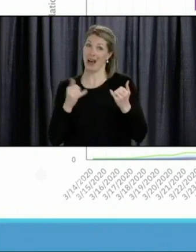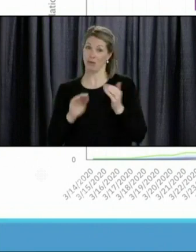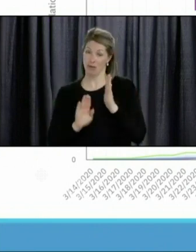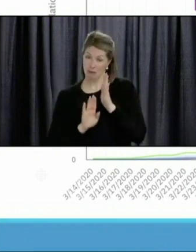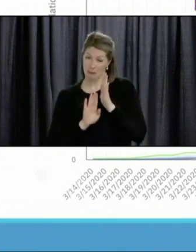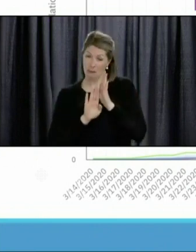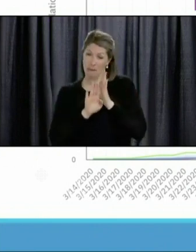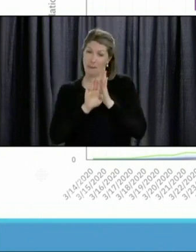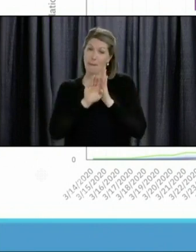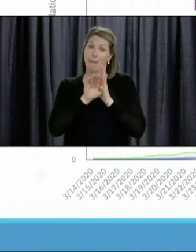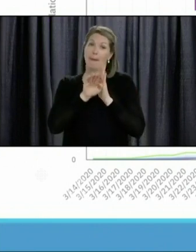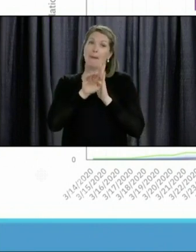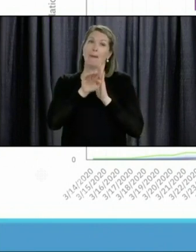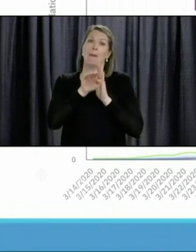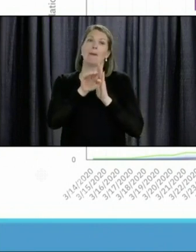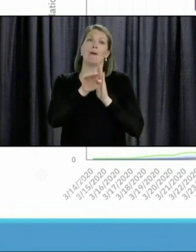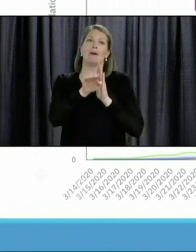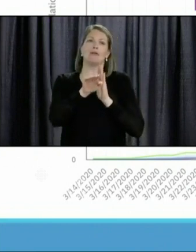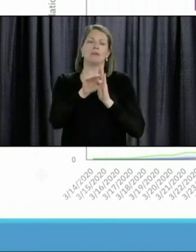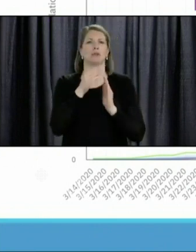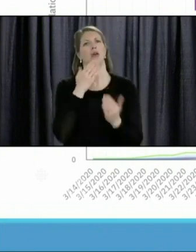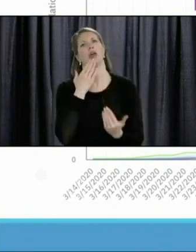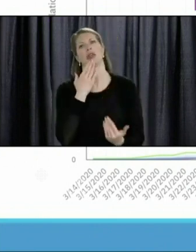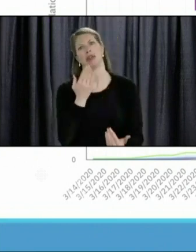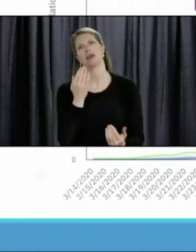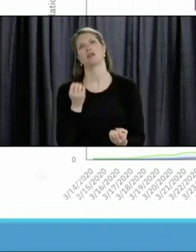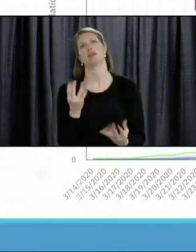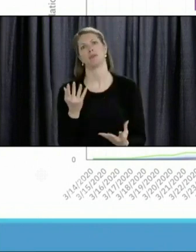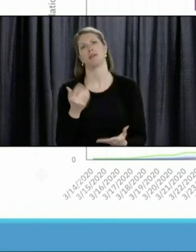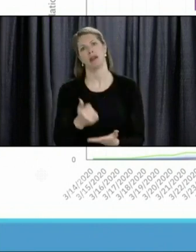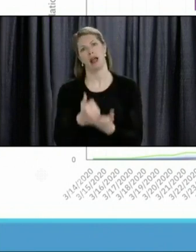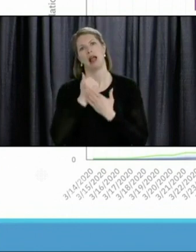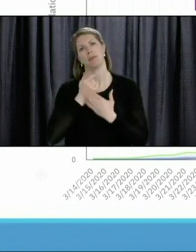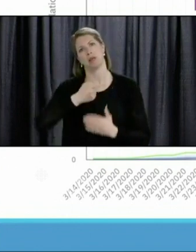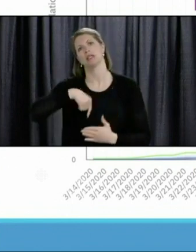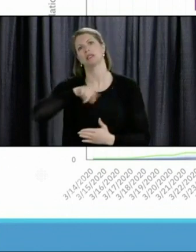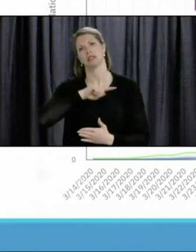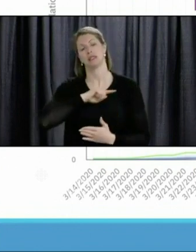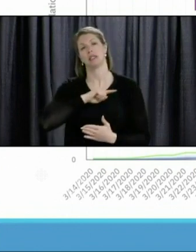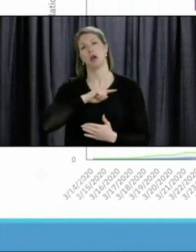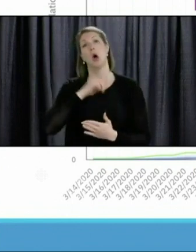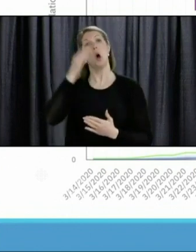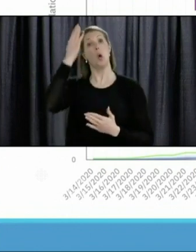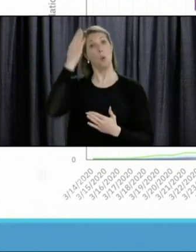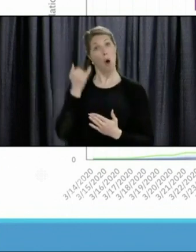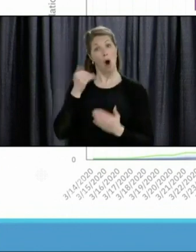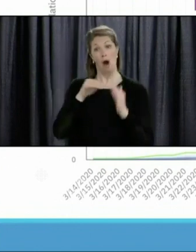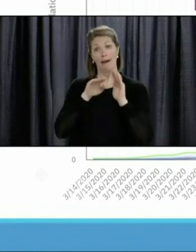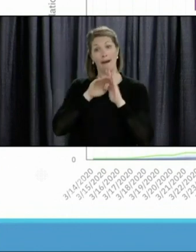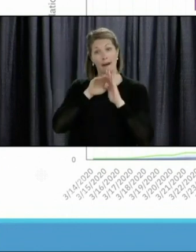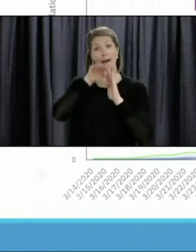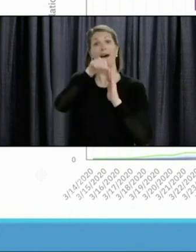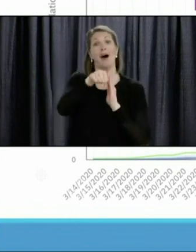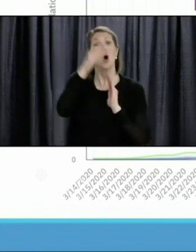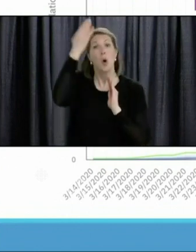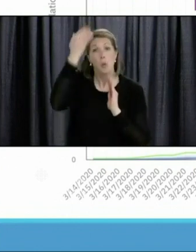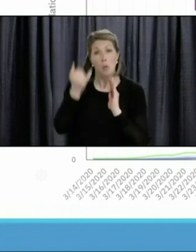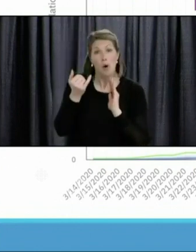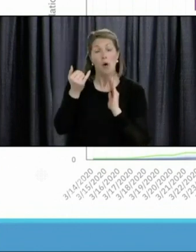for that. But it also is a testament to the public health measures that were actually implemented. And so you can see